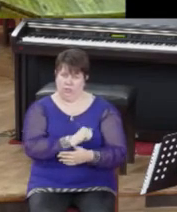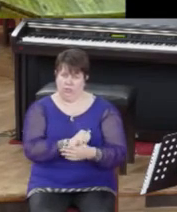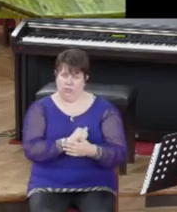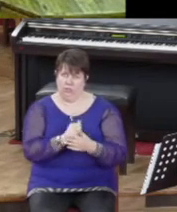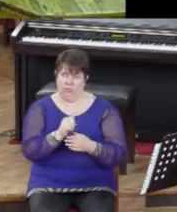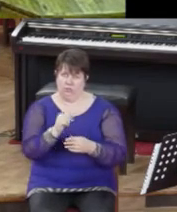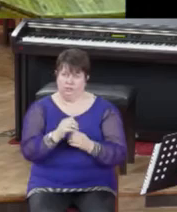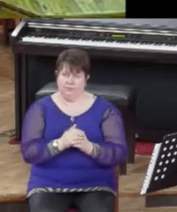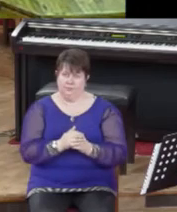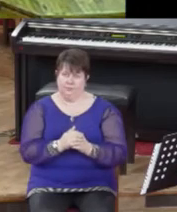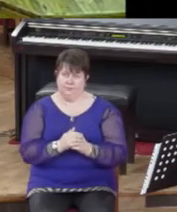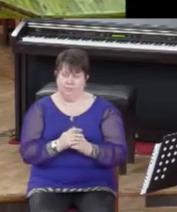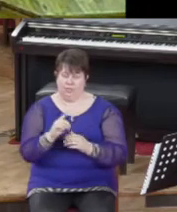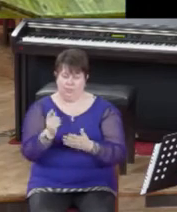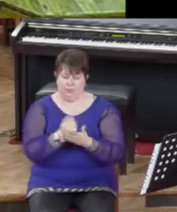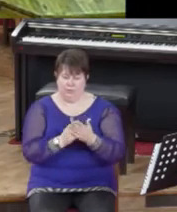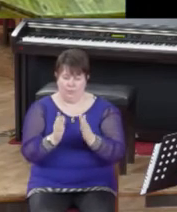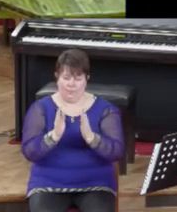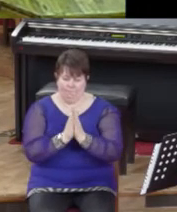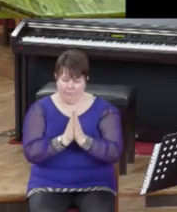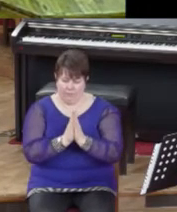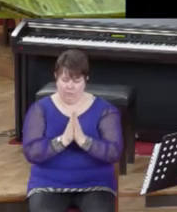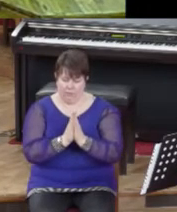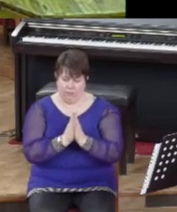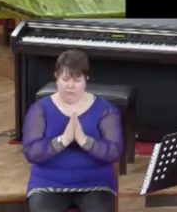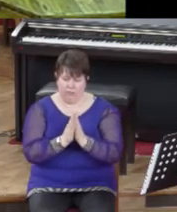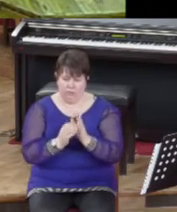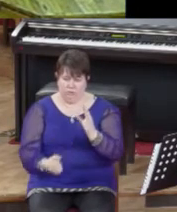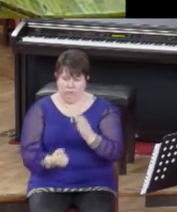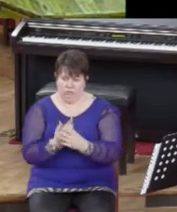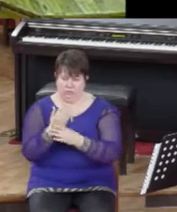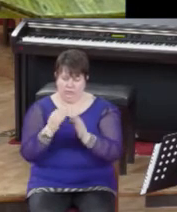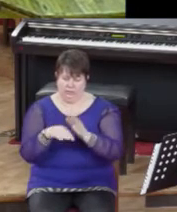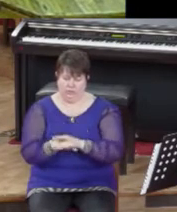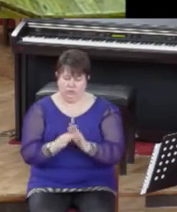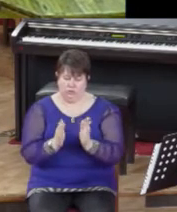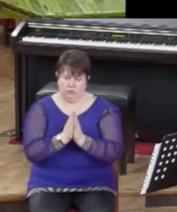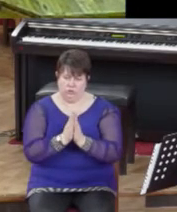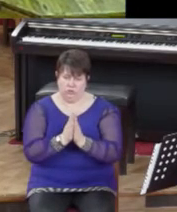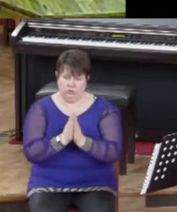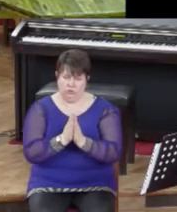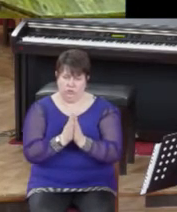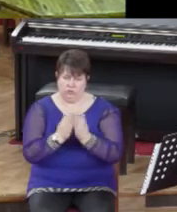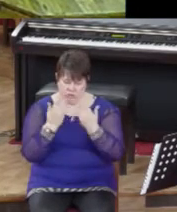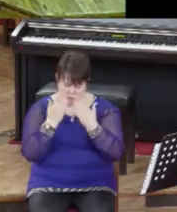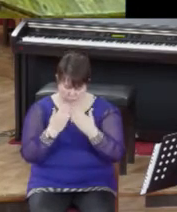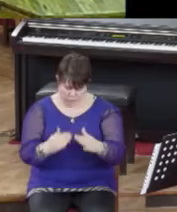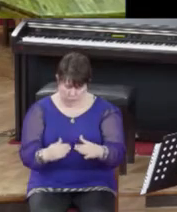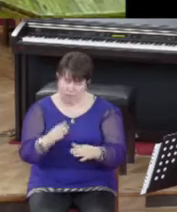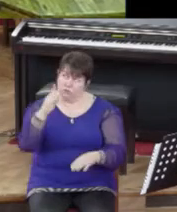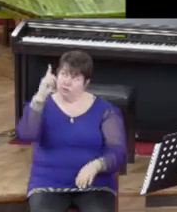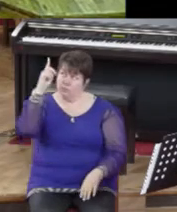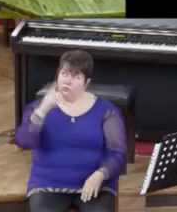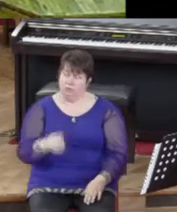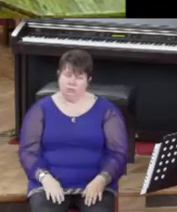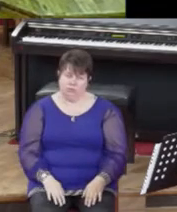by prayer and example, to bring them up in the life of the church and the worship of the